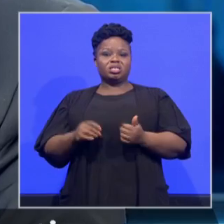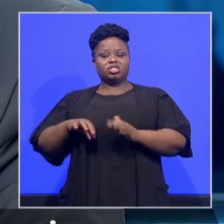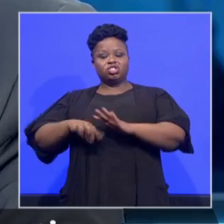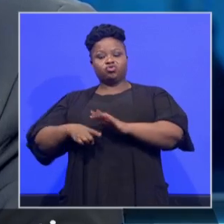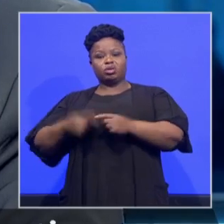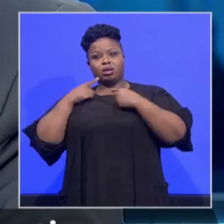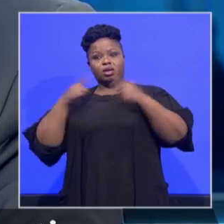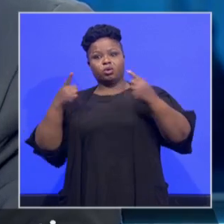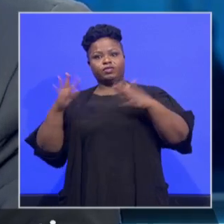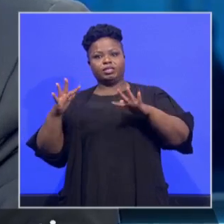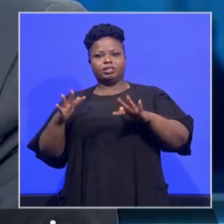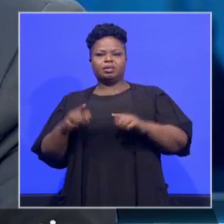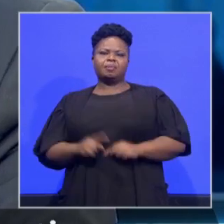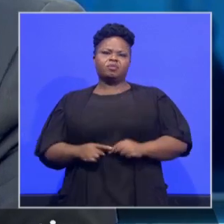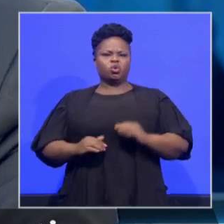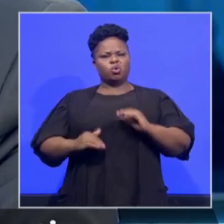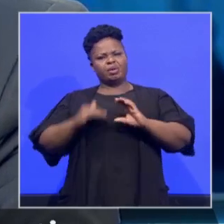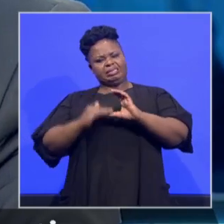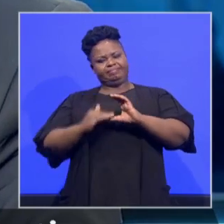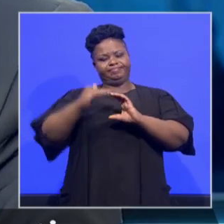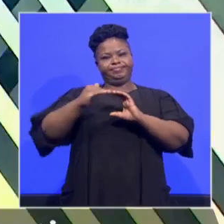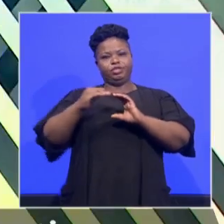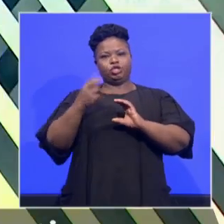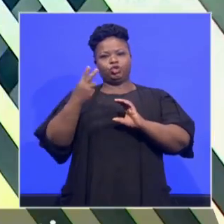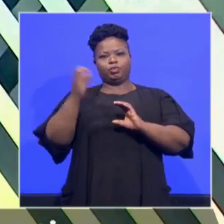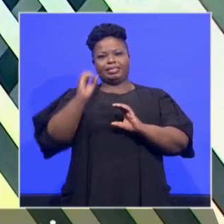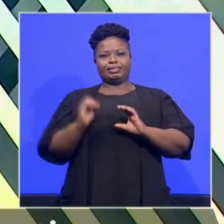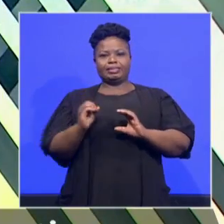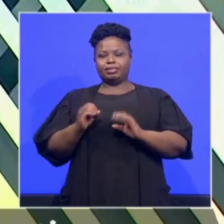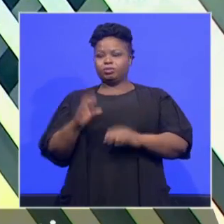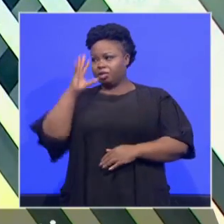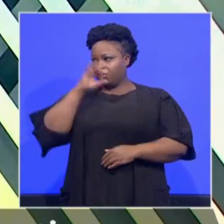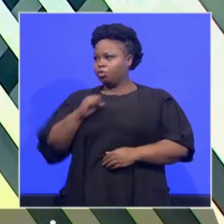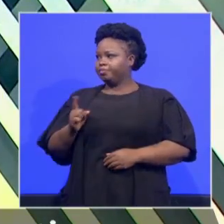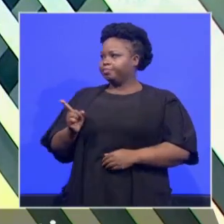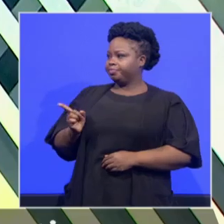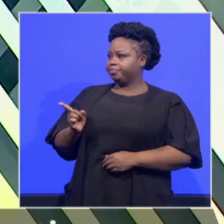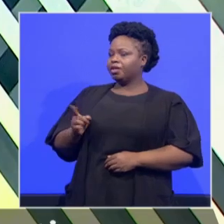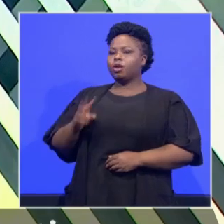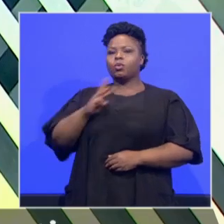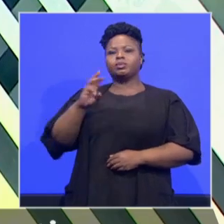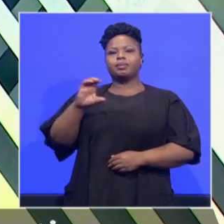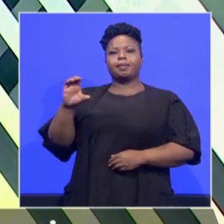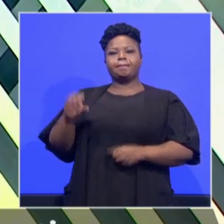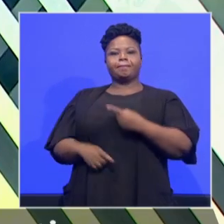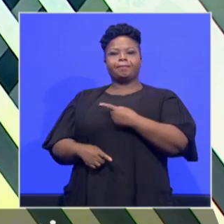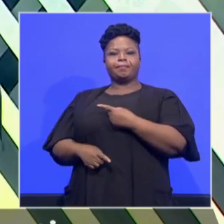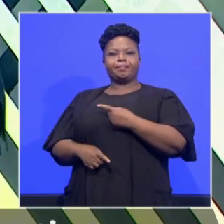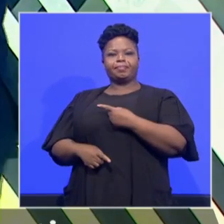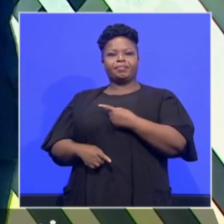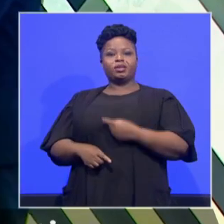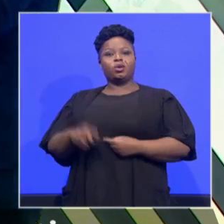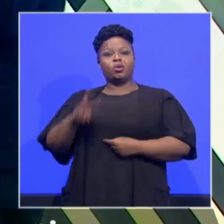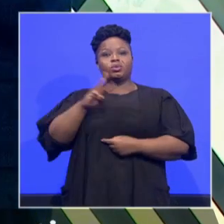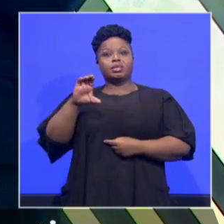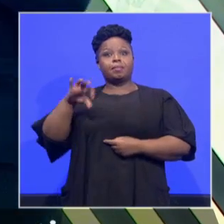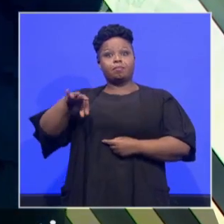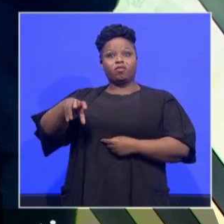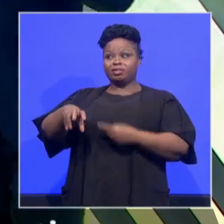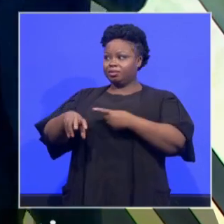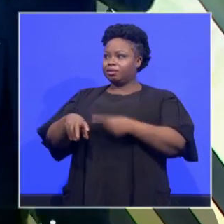is probably around 2% as well. Around 2%. I want us to just lastly take a look at the Western Cape. The Western Cape, also quite an